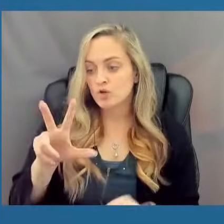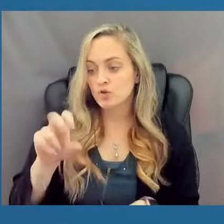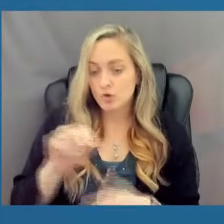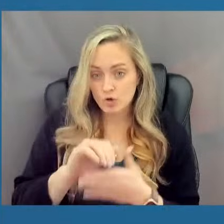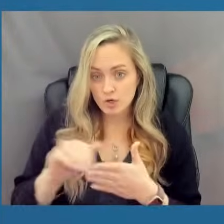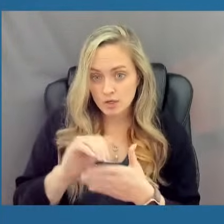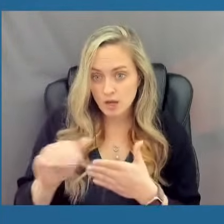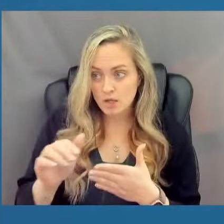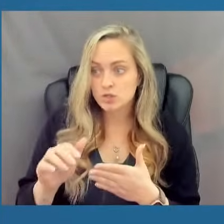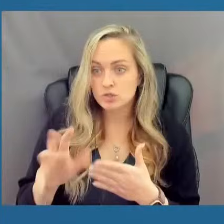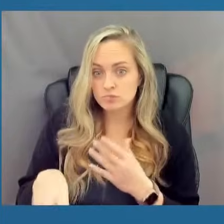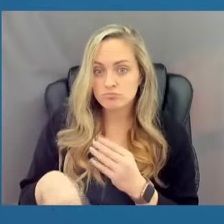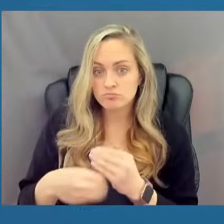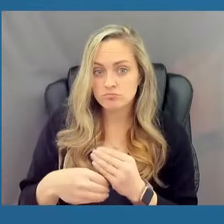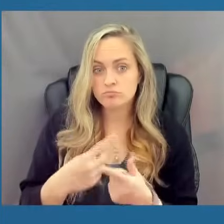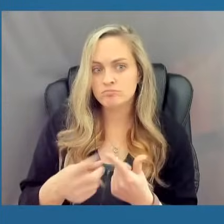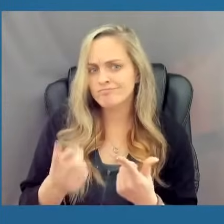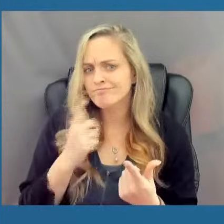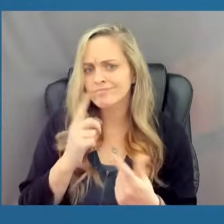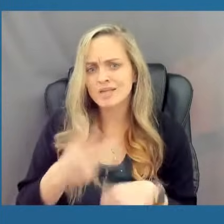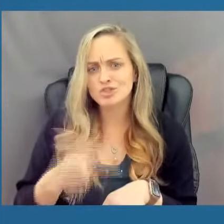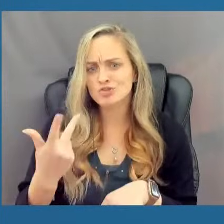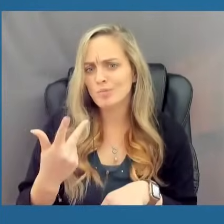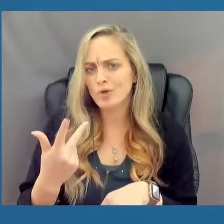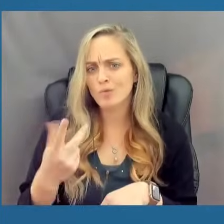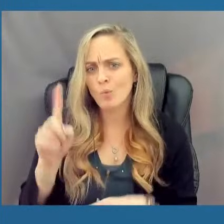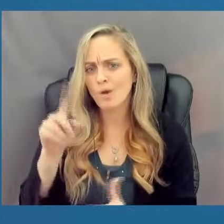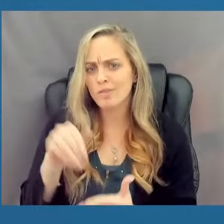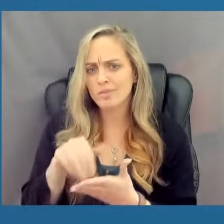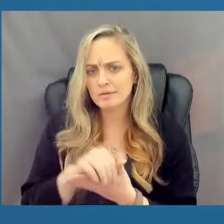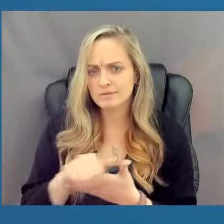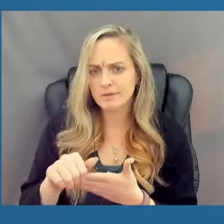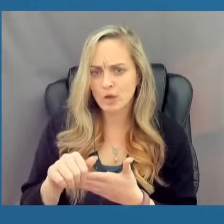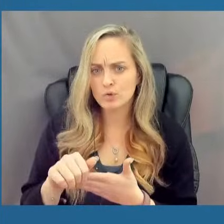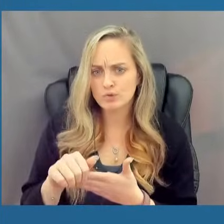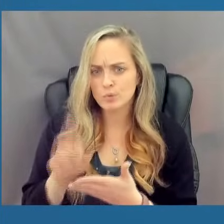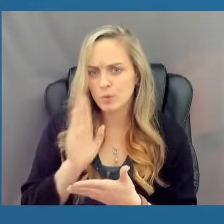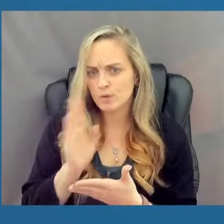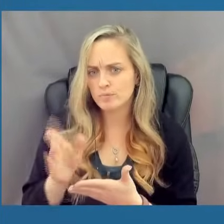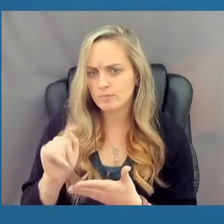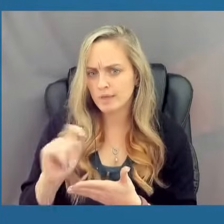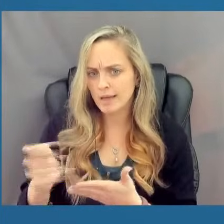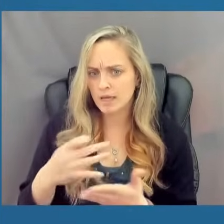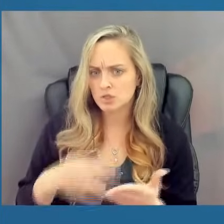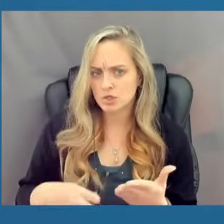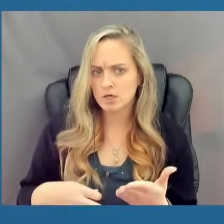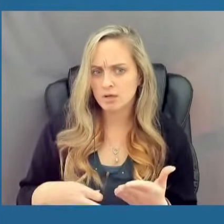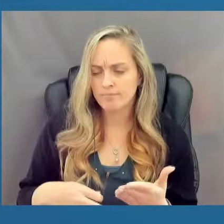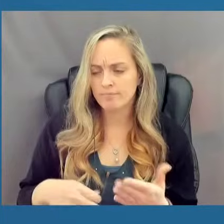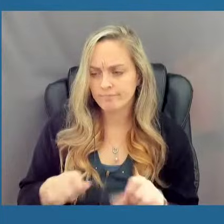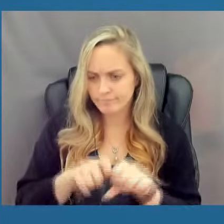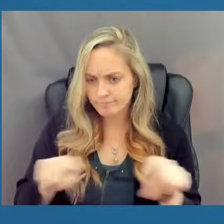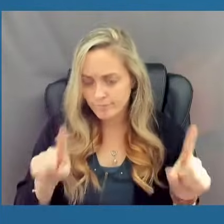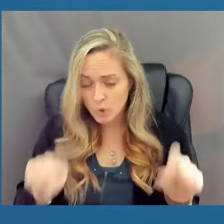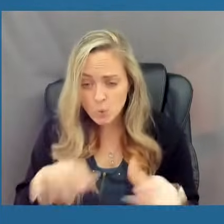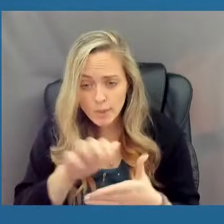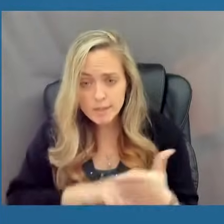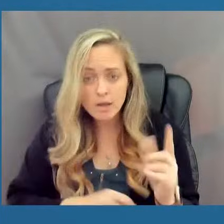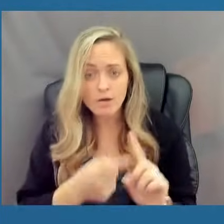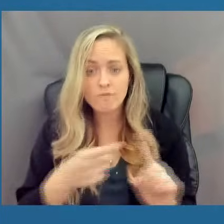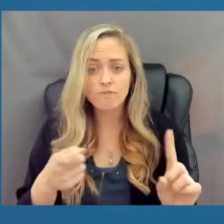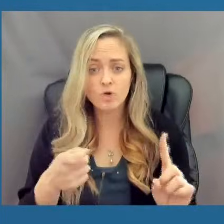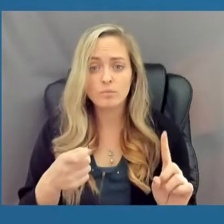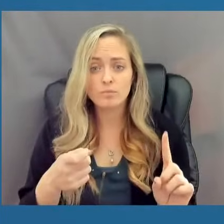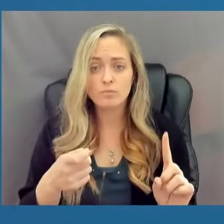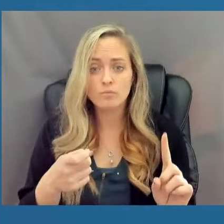year, and I said, let's just triple it. Let's get it up to $1,000. And that's, I want to get the word out that you can deduct that you can take that credit